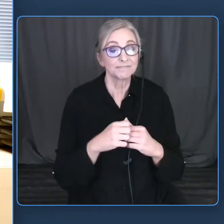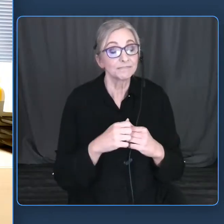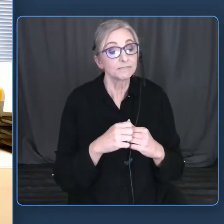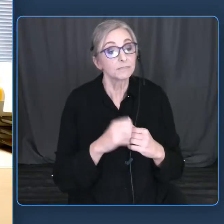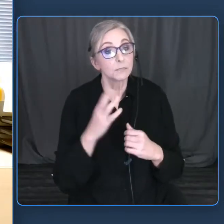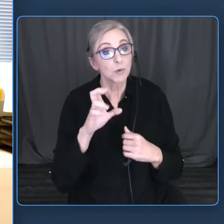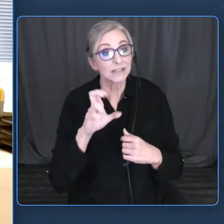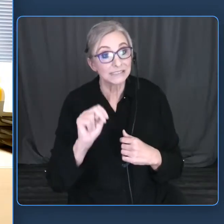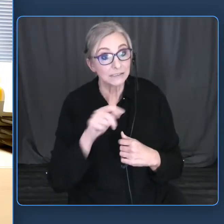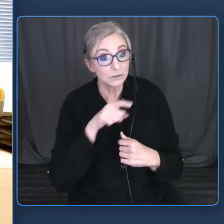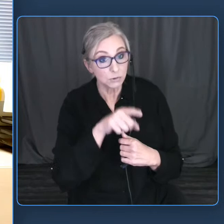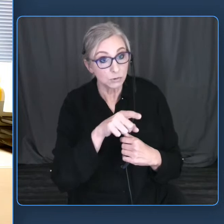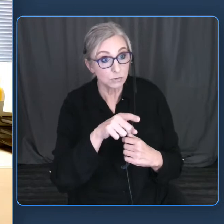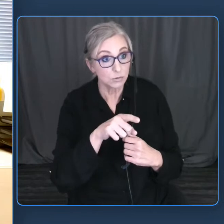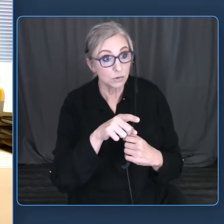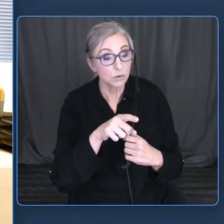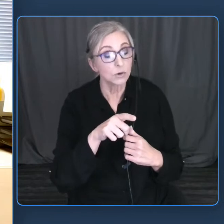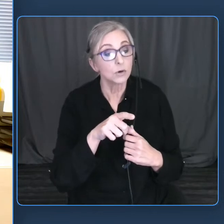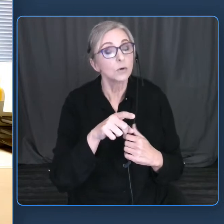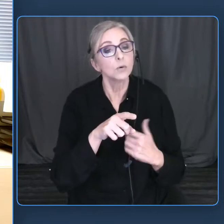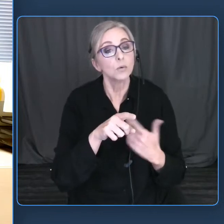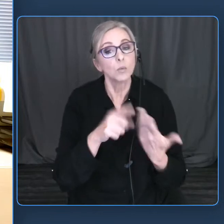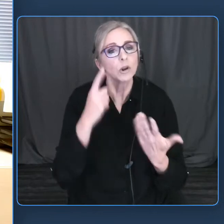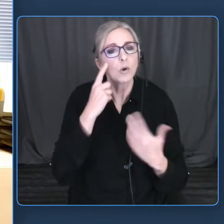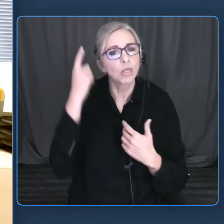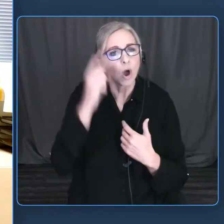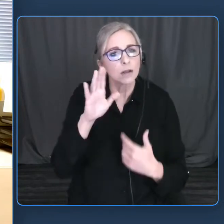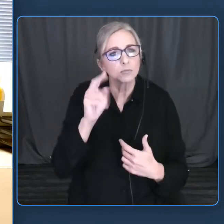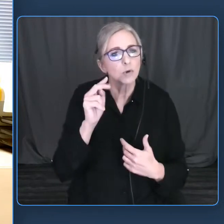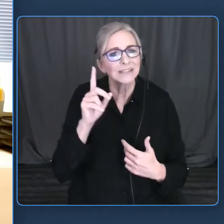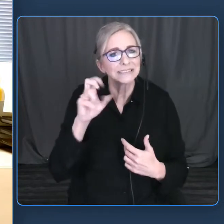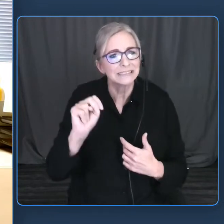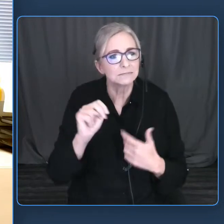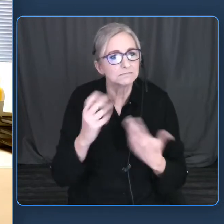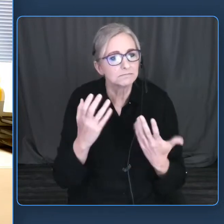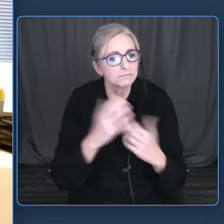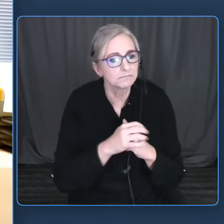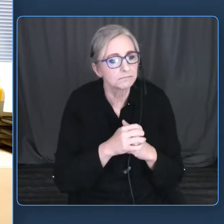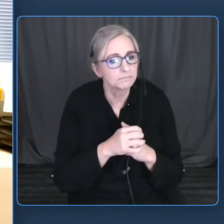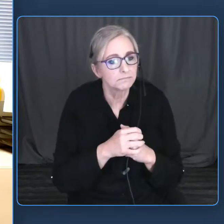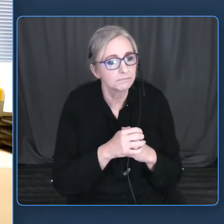Brendan, you had, what are your thoughts?